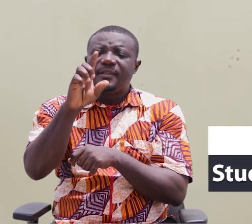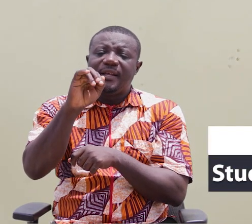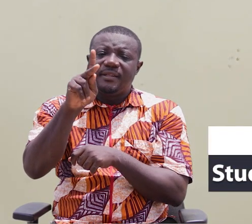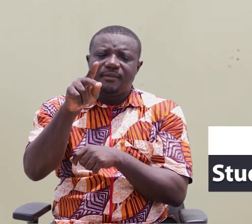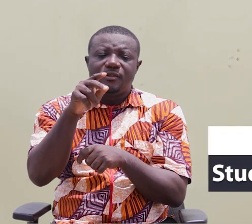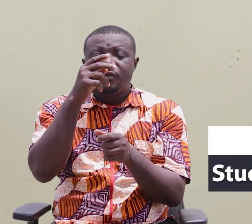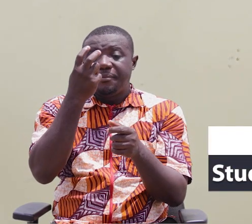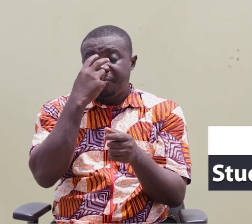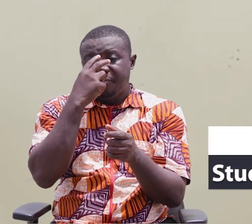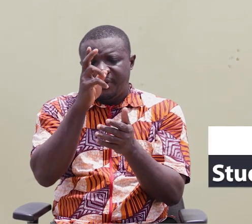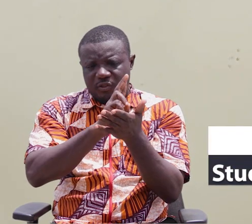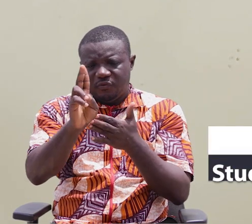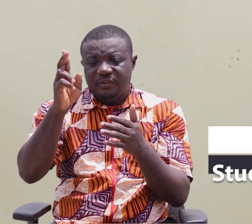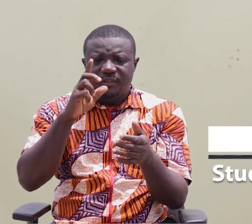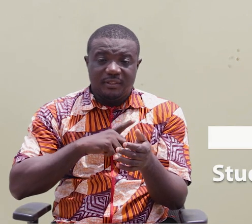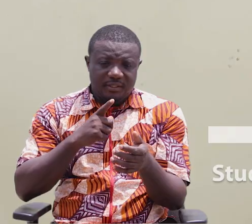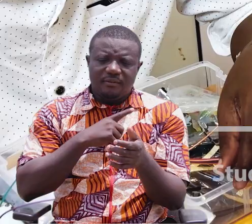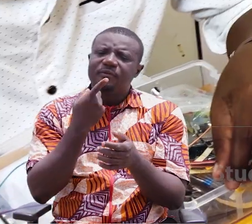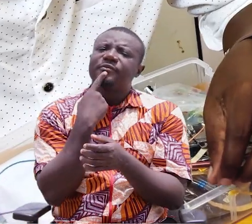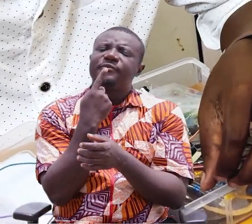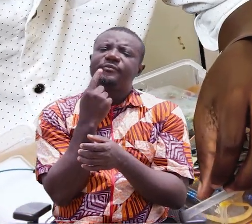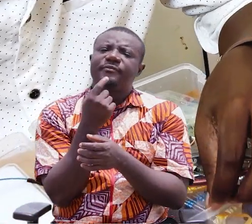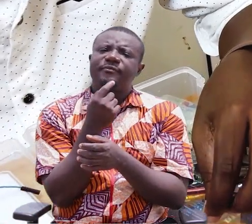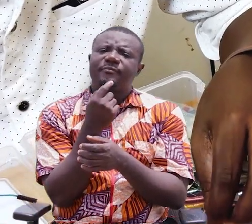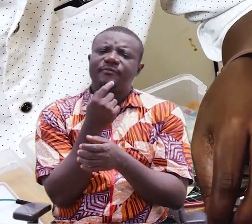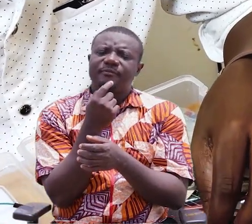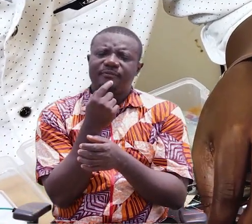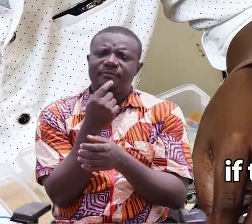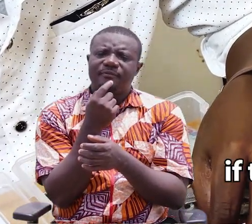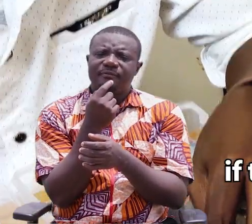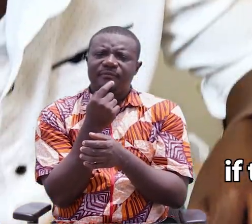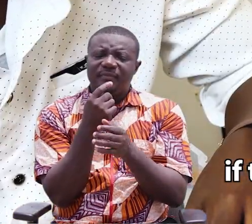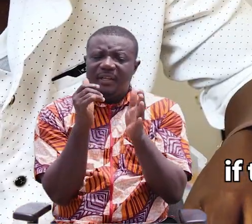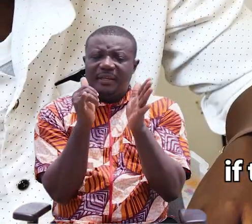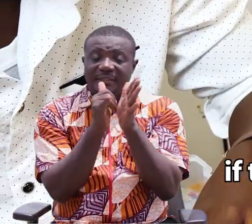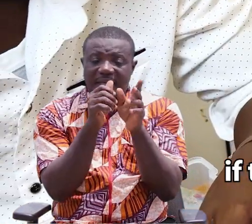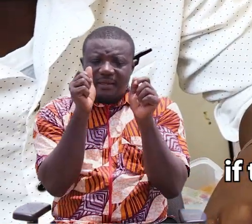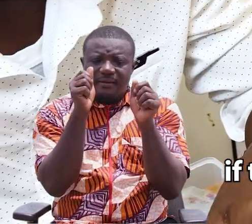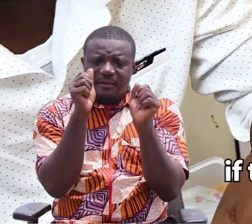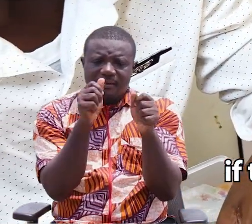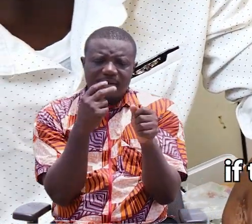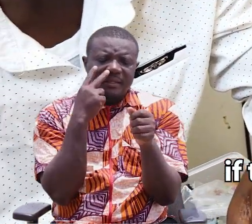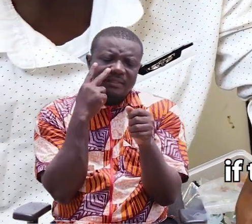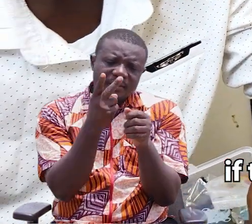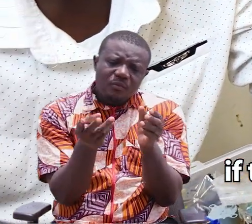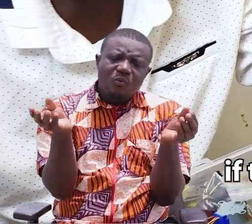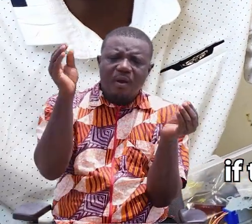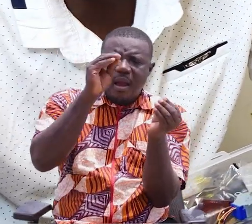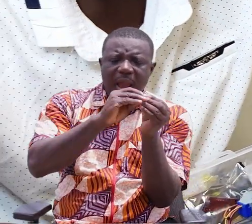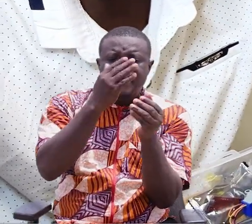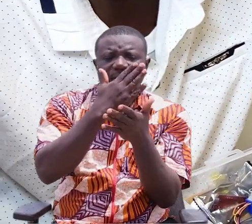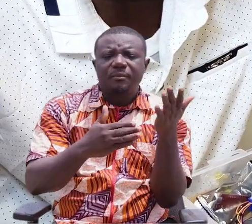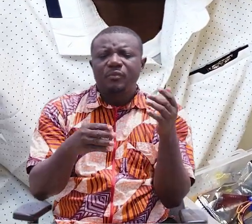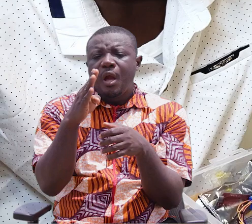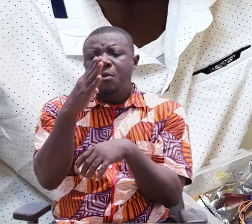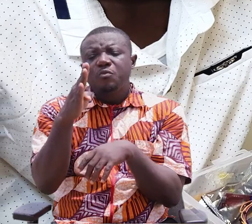student of the University of Ghana, speaking. Even with the beeping sound, if there can be something like Bluetooth,